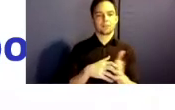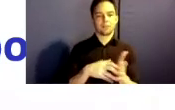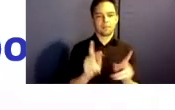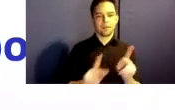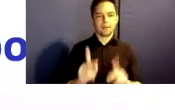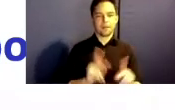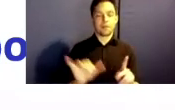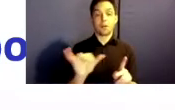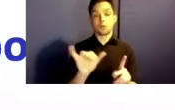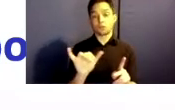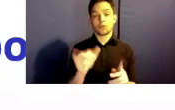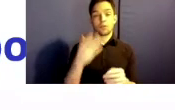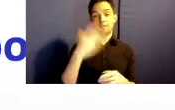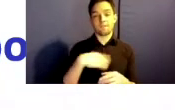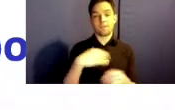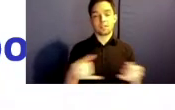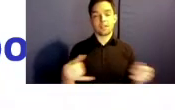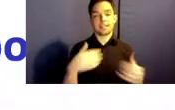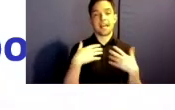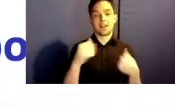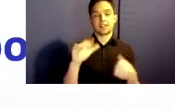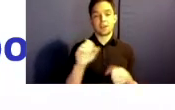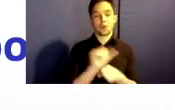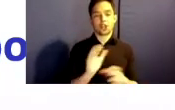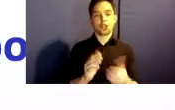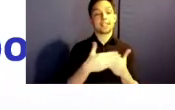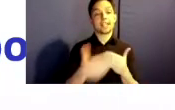well as frontline healthcare workers. Next, please.